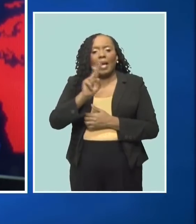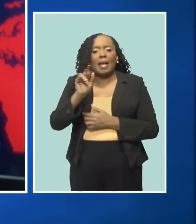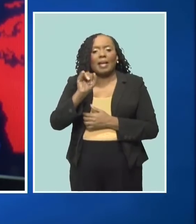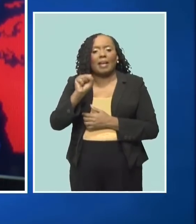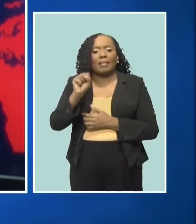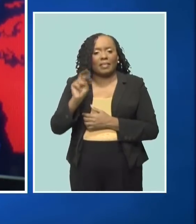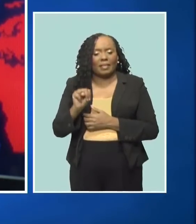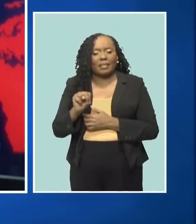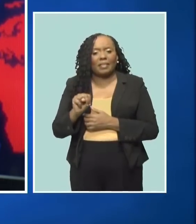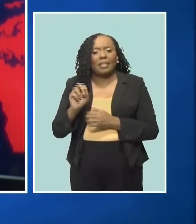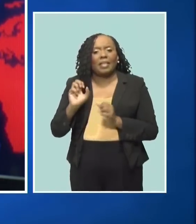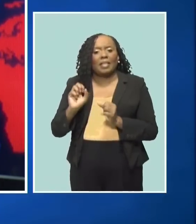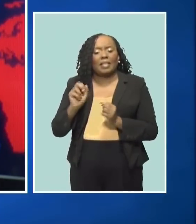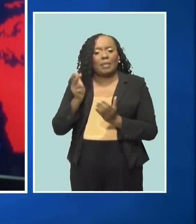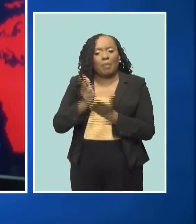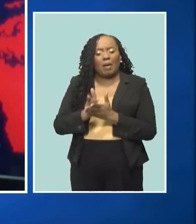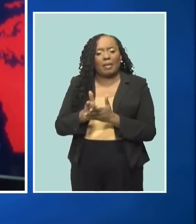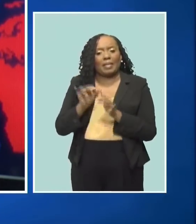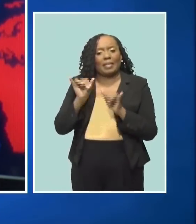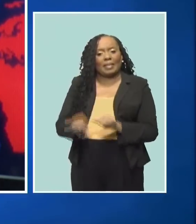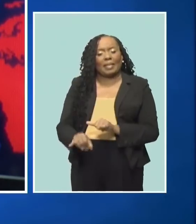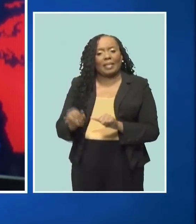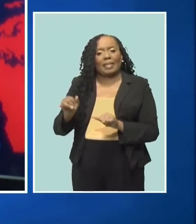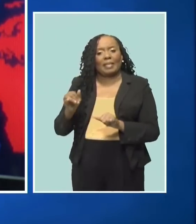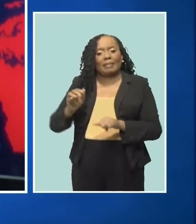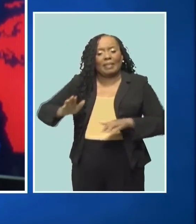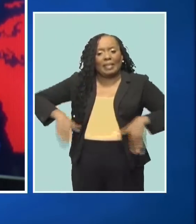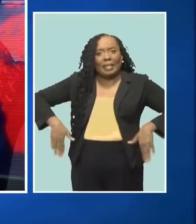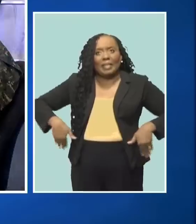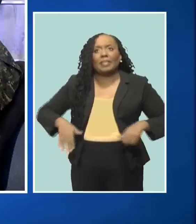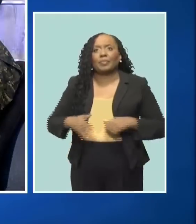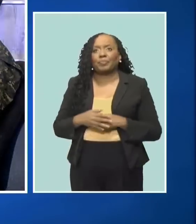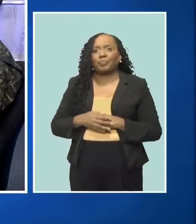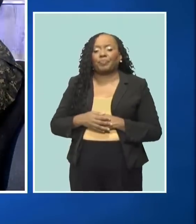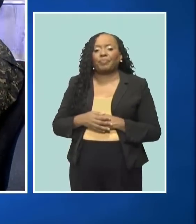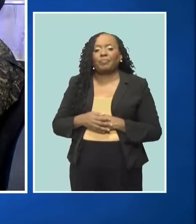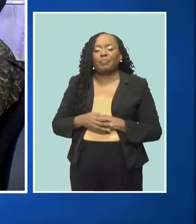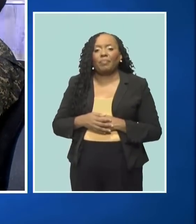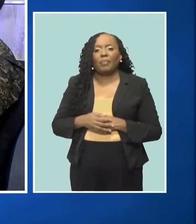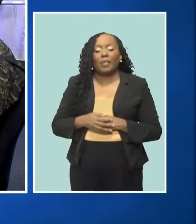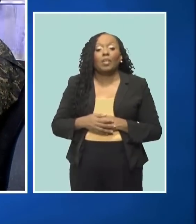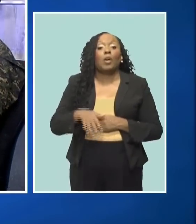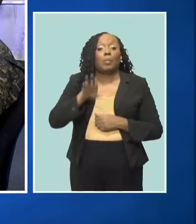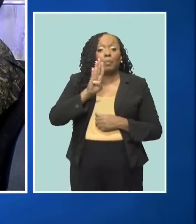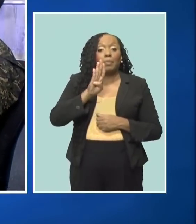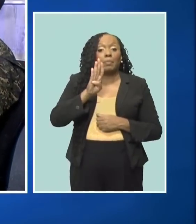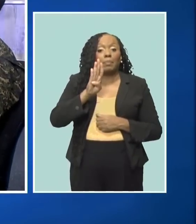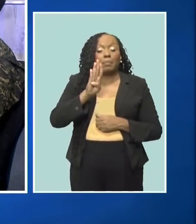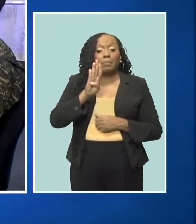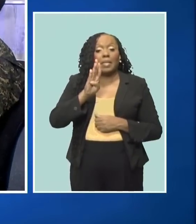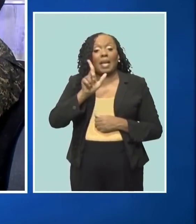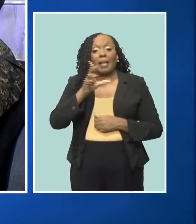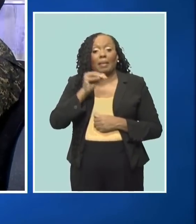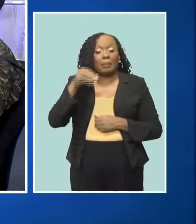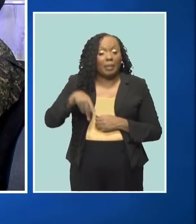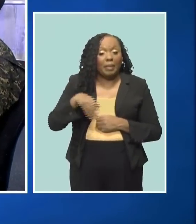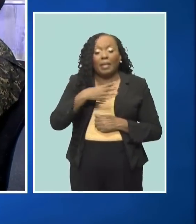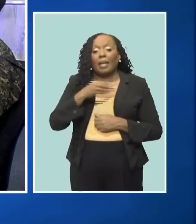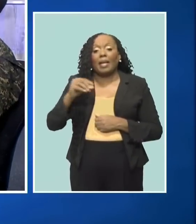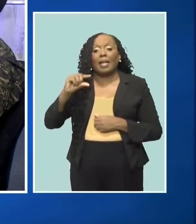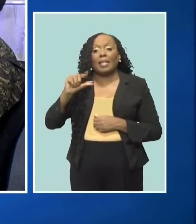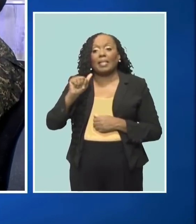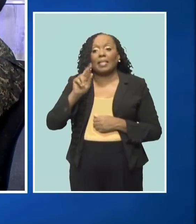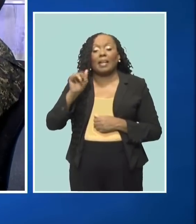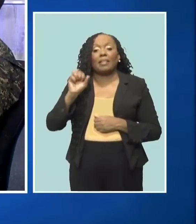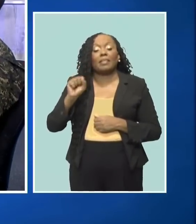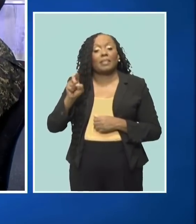evening. So those are the two main areas for parking. The Light and Power, Barbados Light and Power, and the Garrison Savannah. Yes, please. And then thereafter you find your own spot.